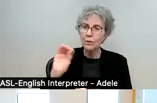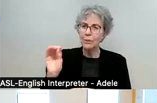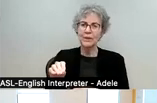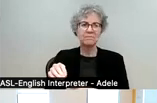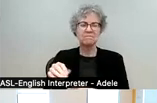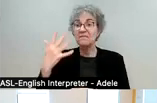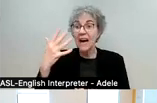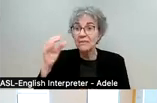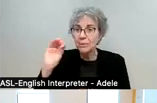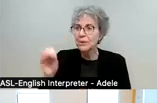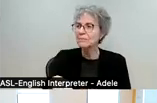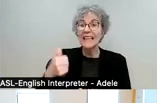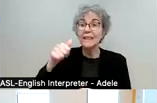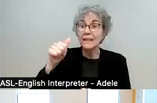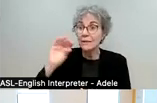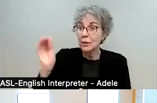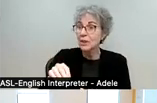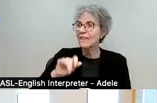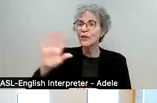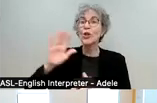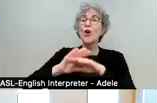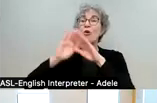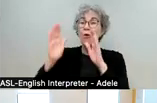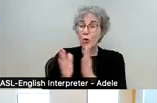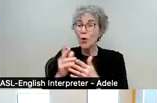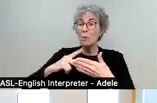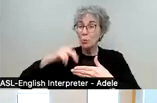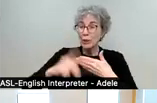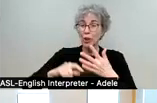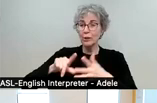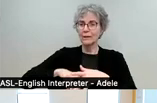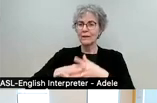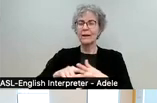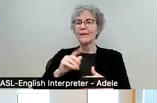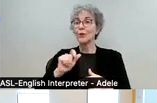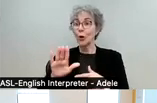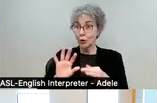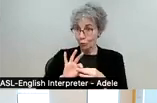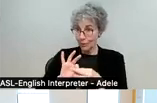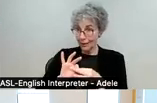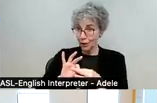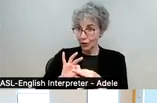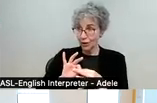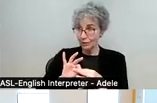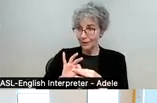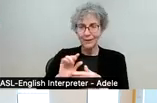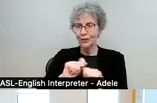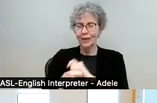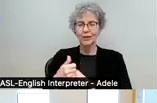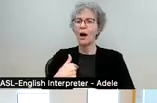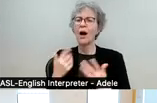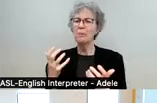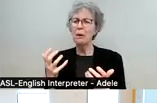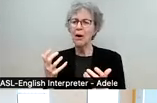of your whole project out of the gate, and you change your relationship from being somebody wanting to purchase a unit down the road to